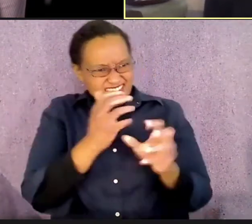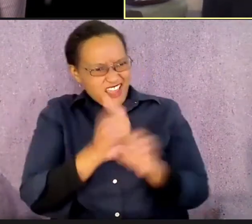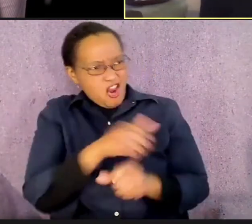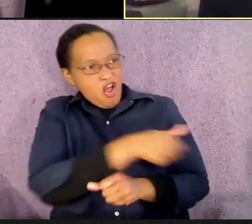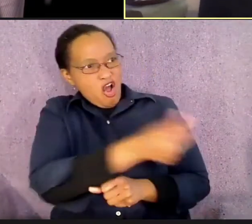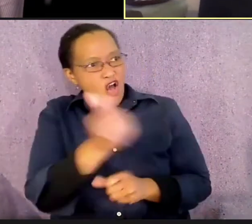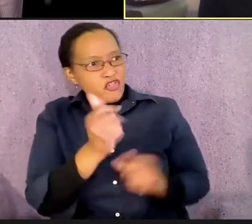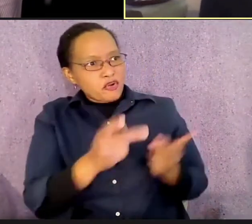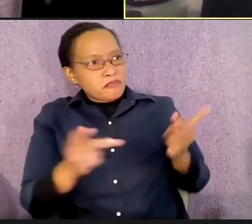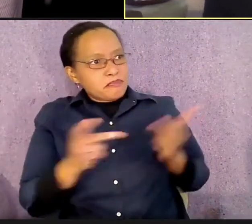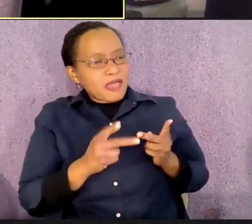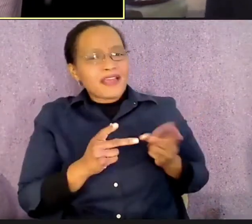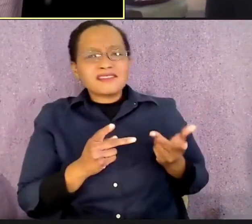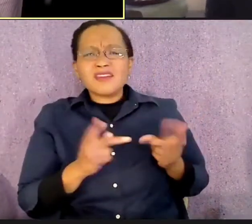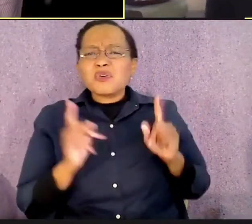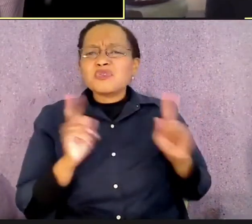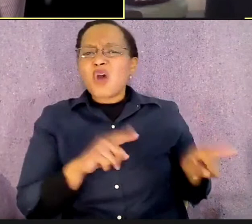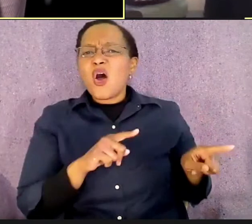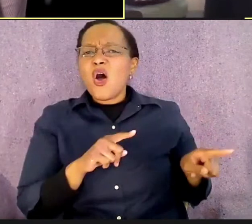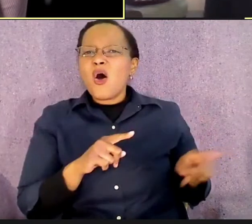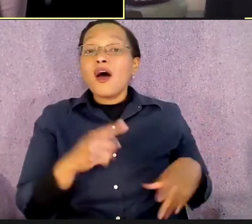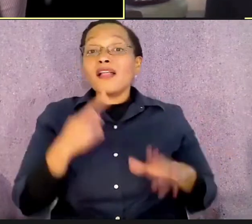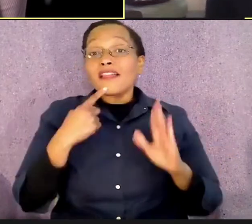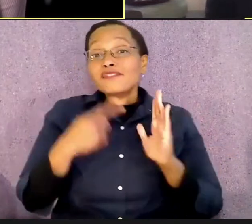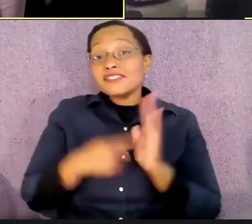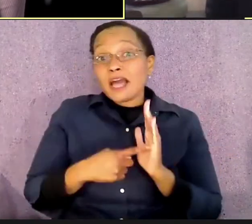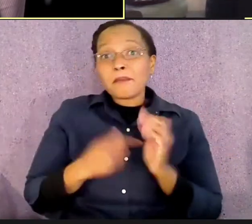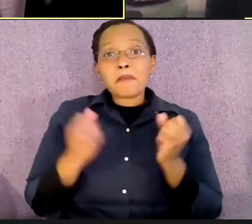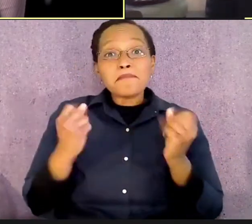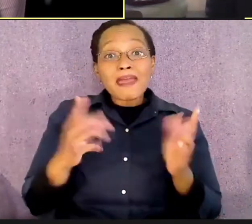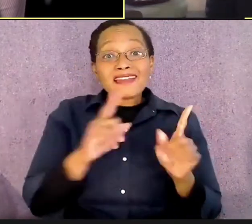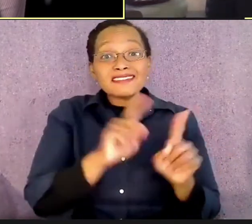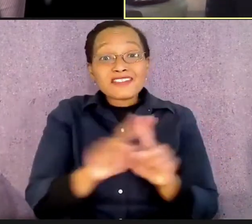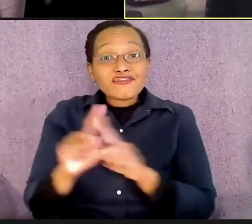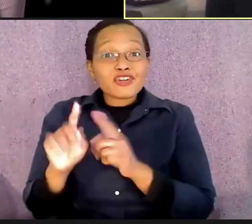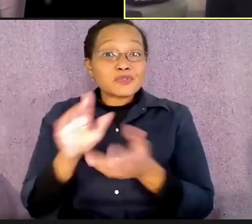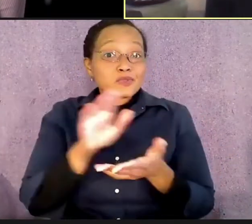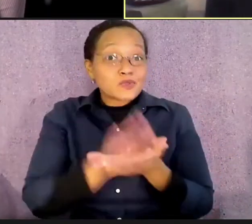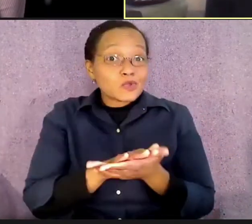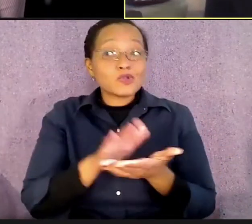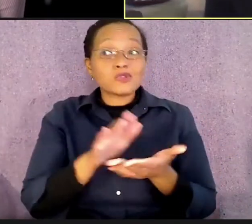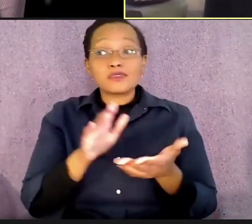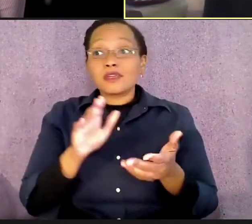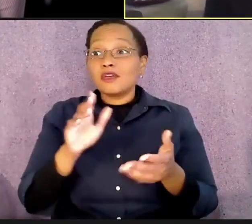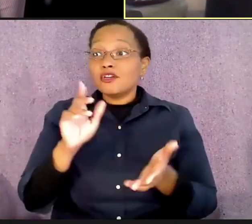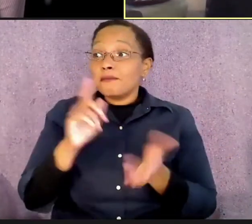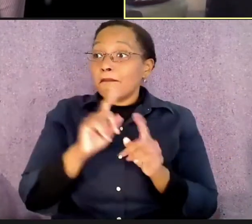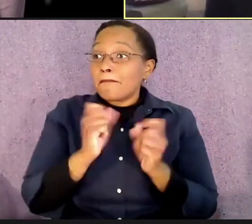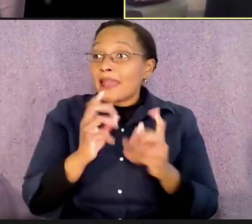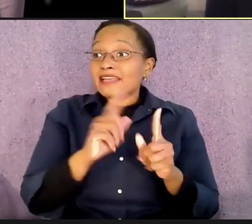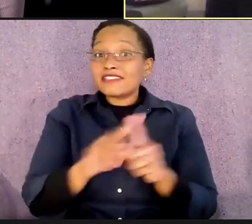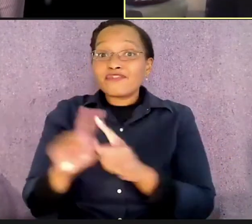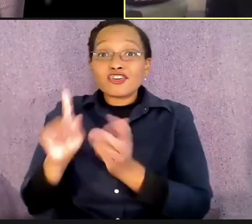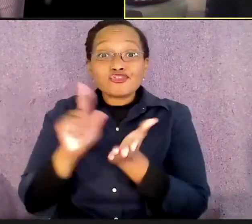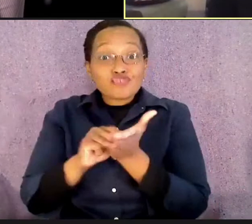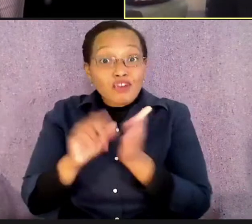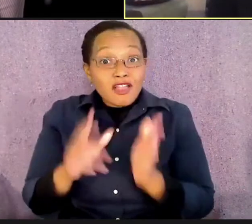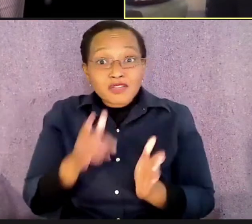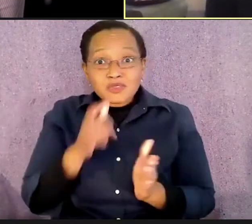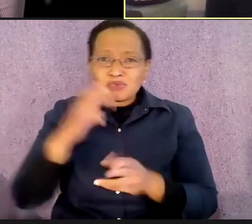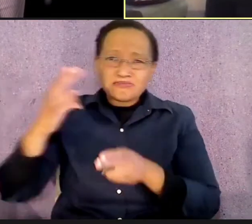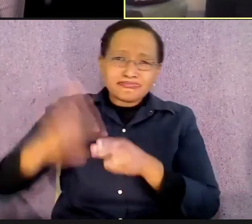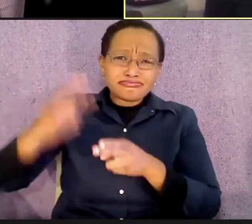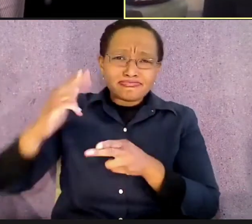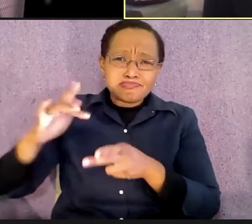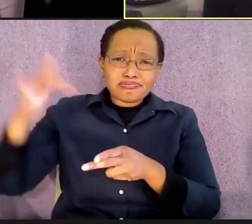to UC Berkeley's journalism school, as we all know, there are many journalists out there who are professional, who are acclaimed, who did not go to journalism school.